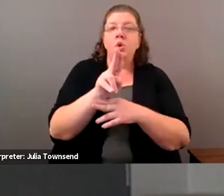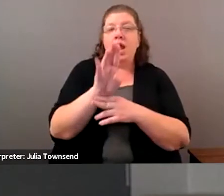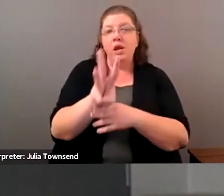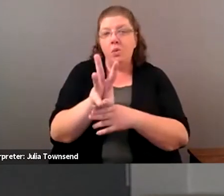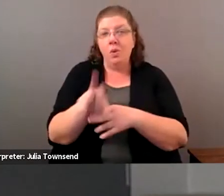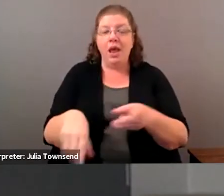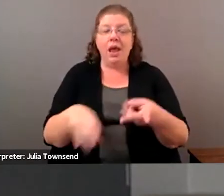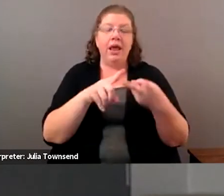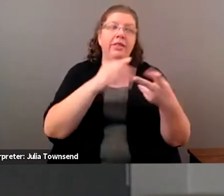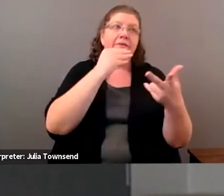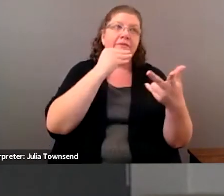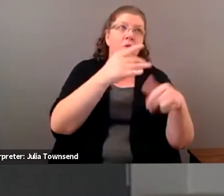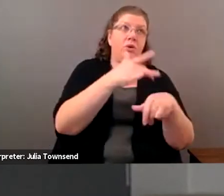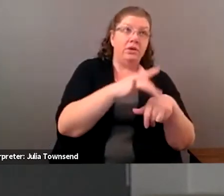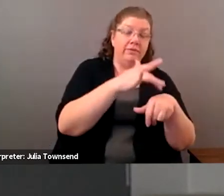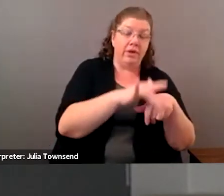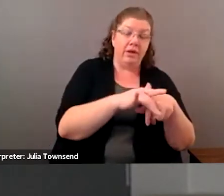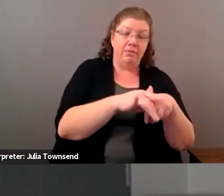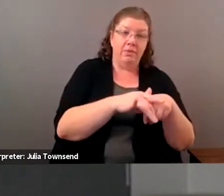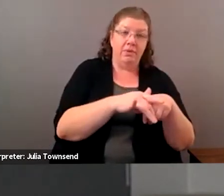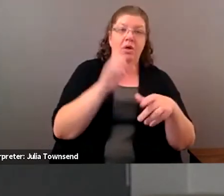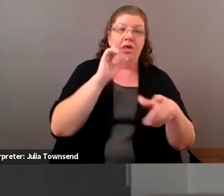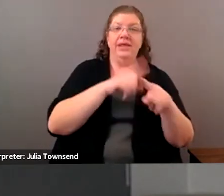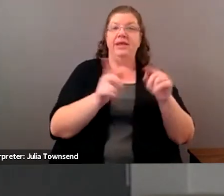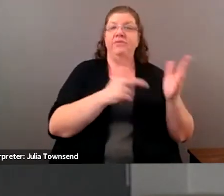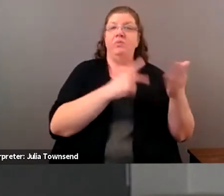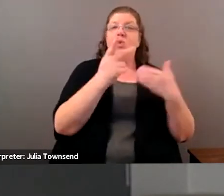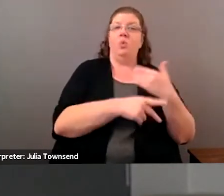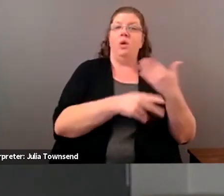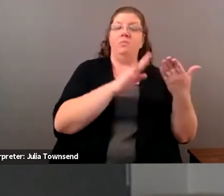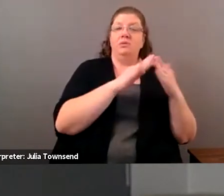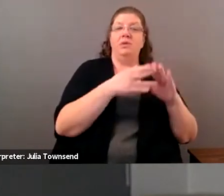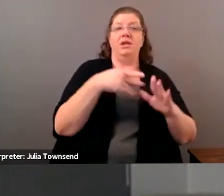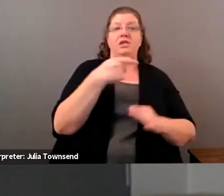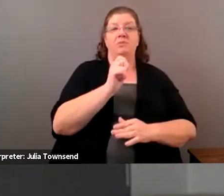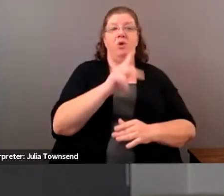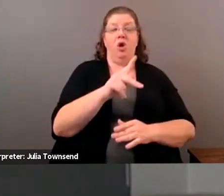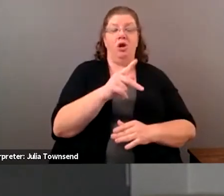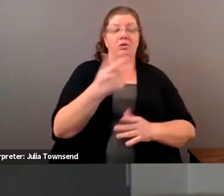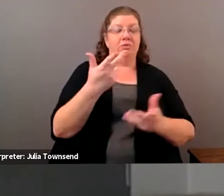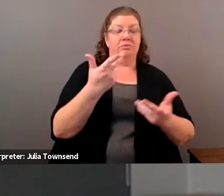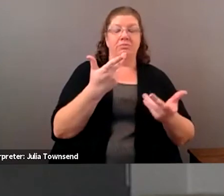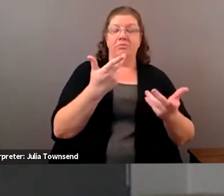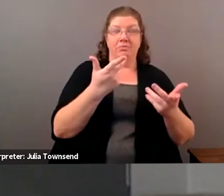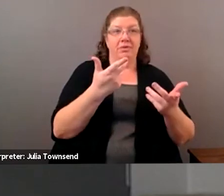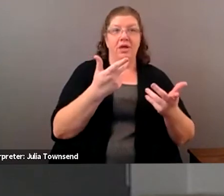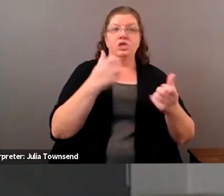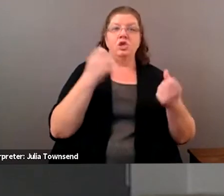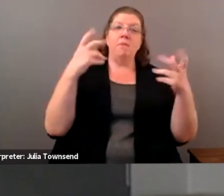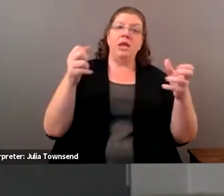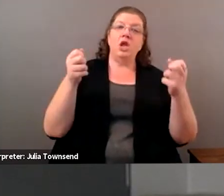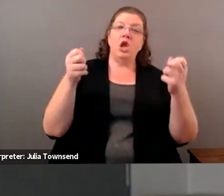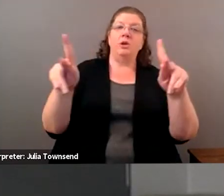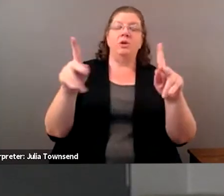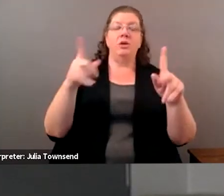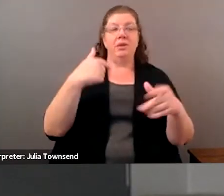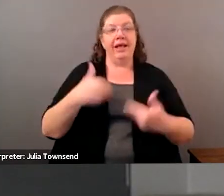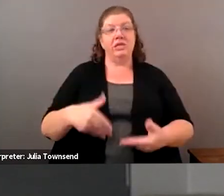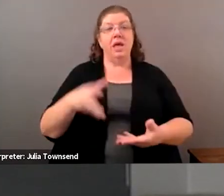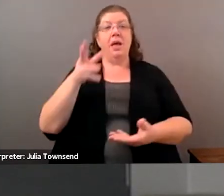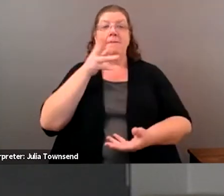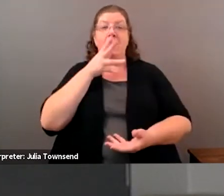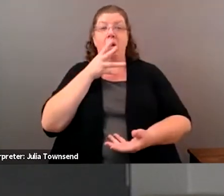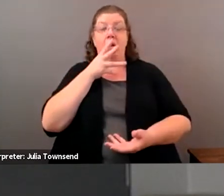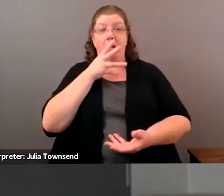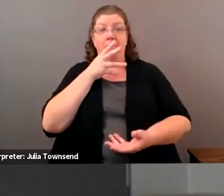food that's available, all these different programs with the city, Parks and Rec. I mean, there's so many opportunities, and I feel it as a mom who has a son now back